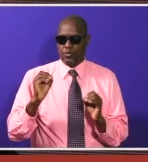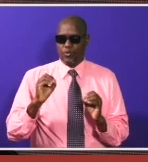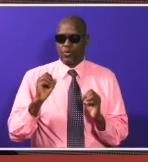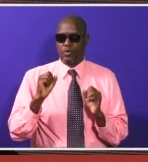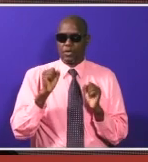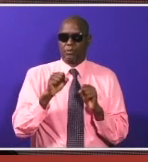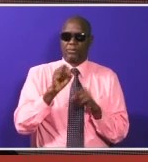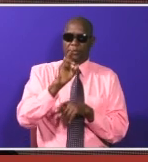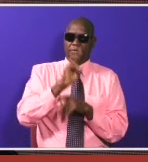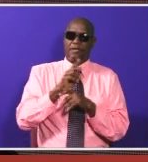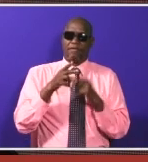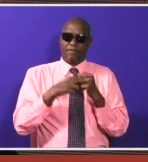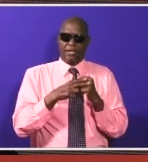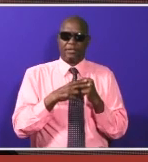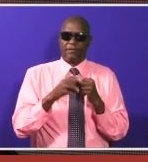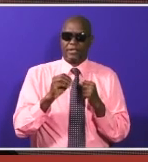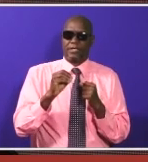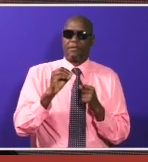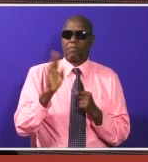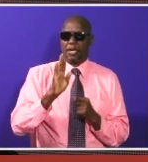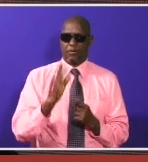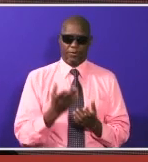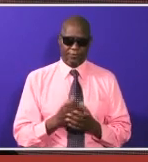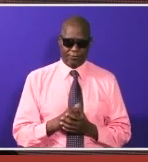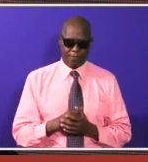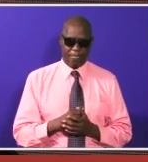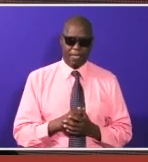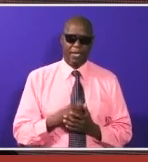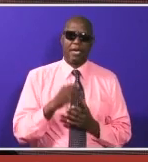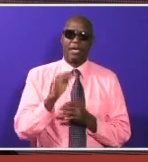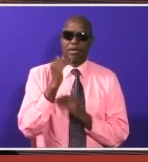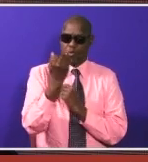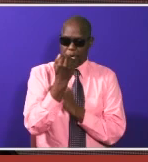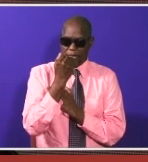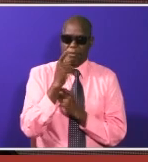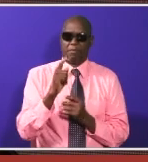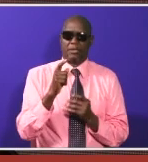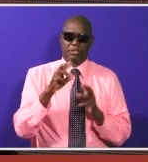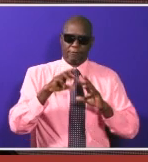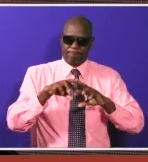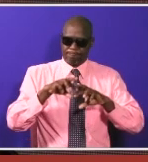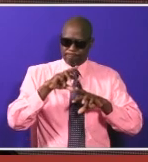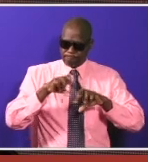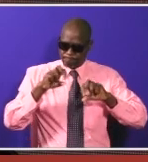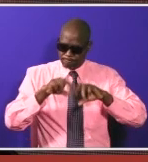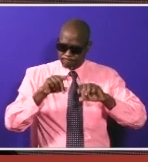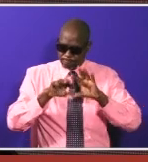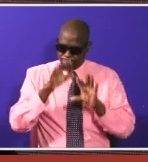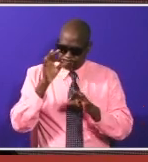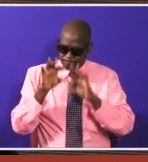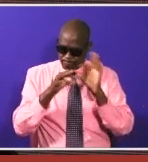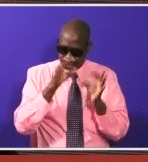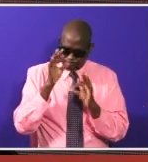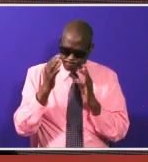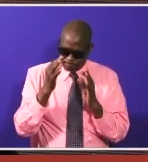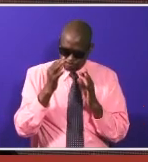every time we have a request, we must analyze it, we must look at it, somebody wants a review for the collective bargaining